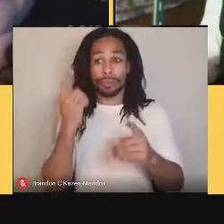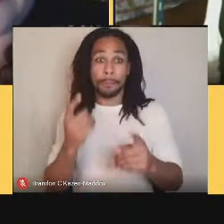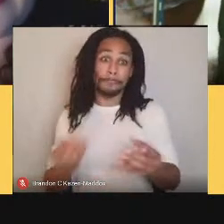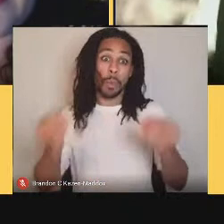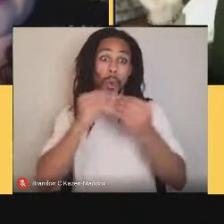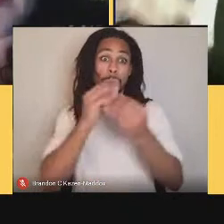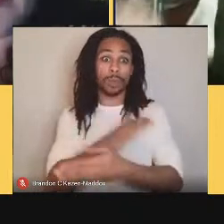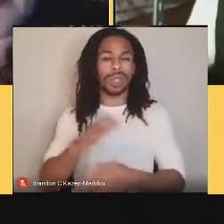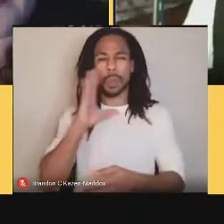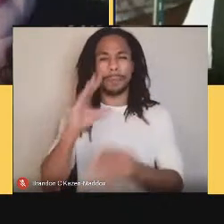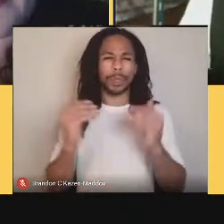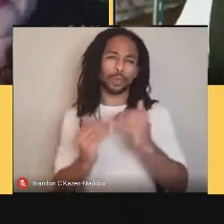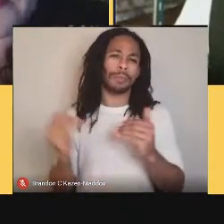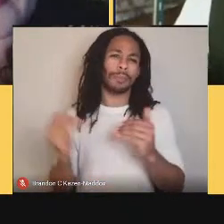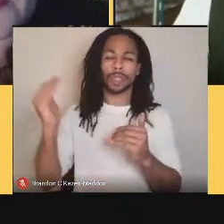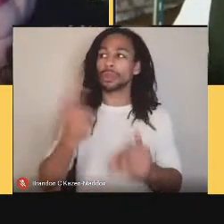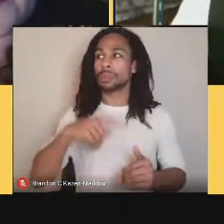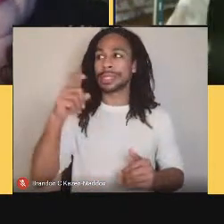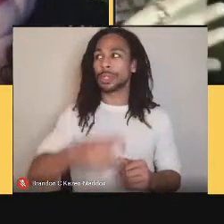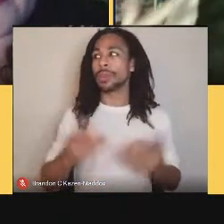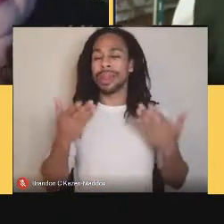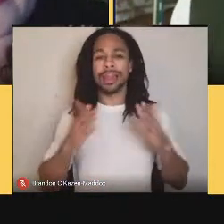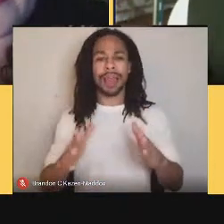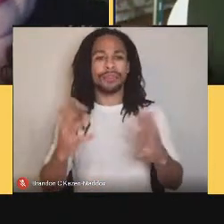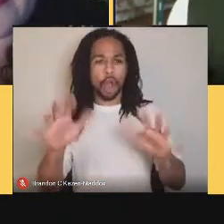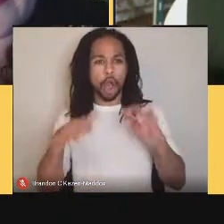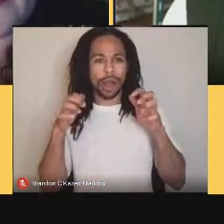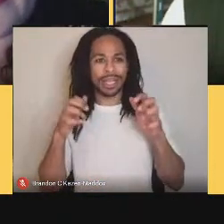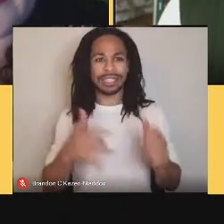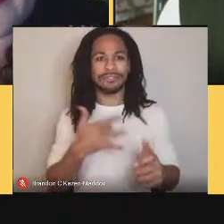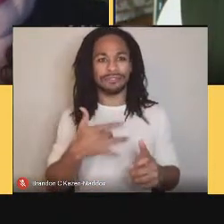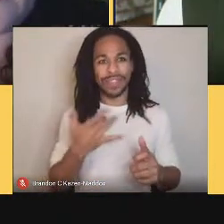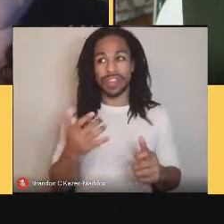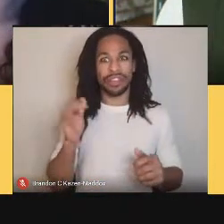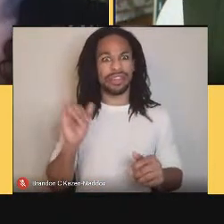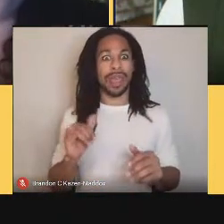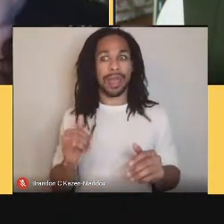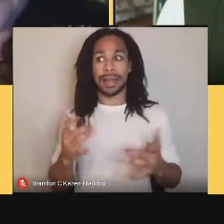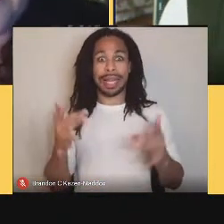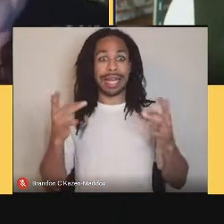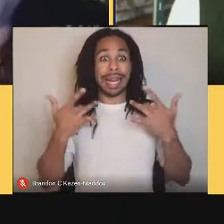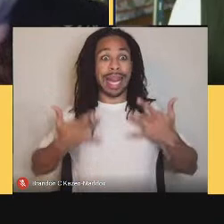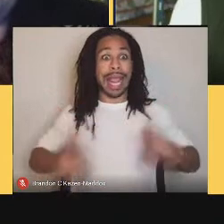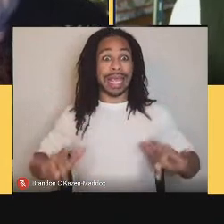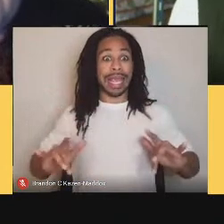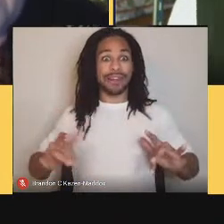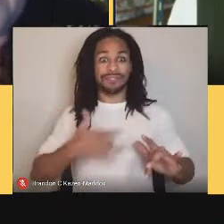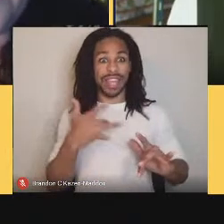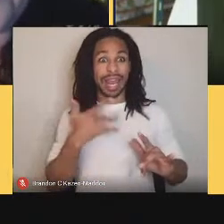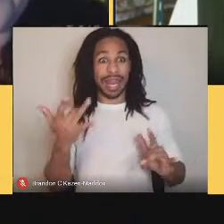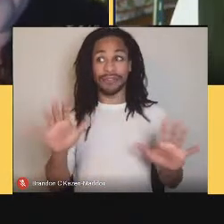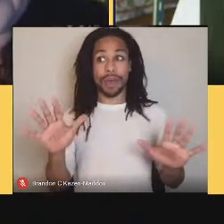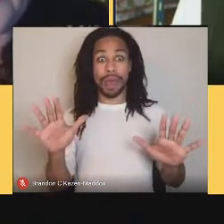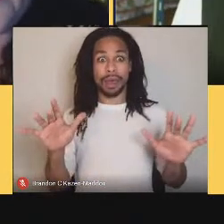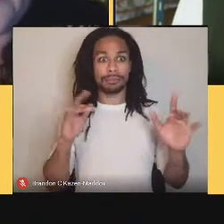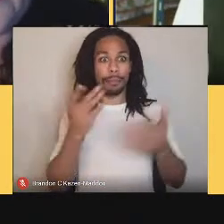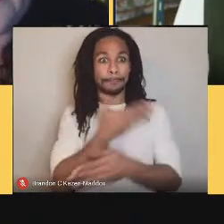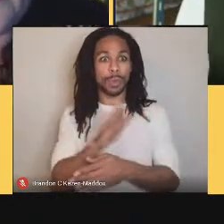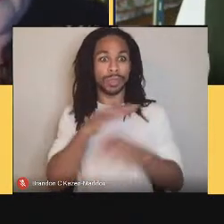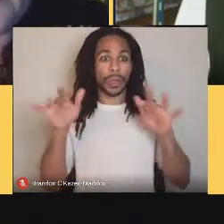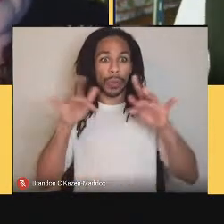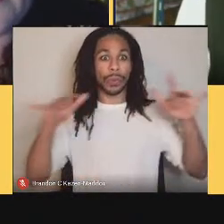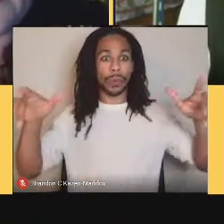let the audience feel kind of the nakedness of no music, you know, especially when you have very